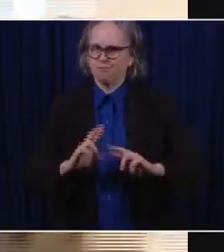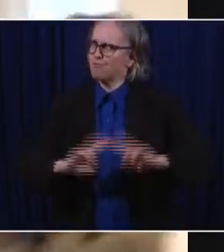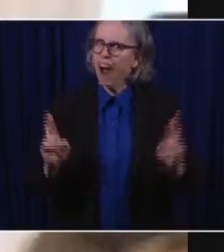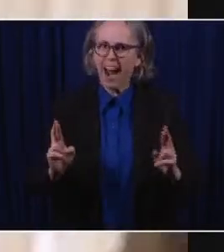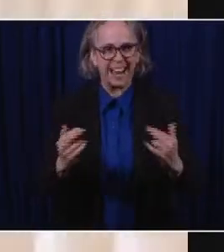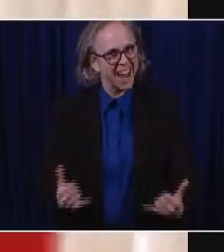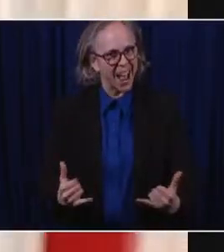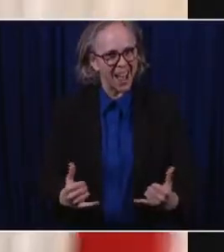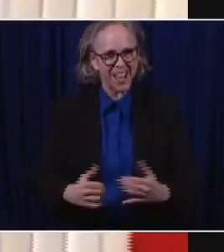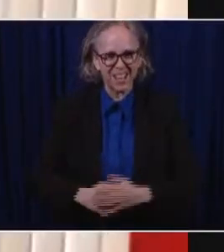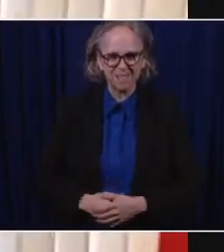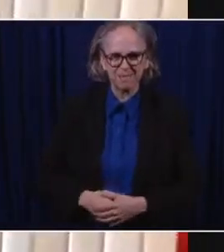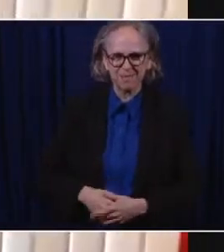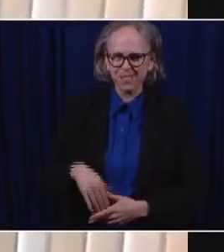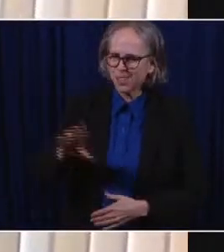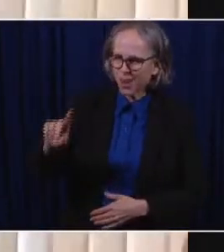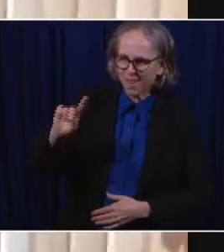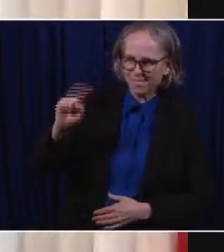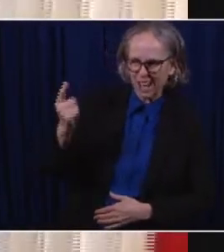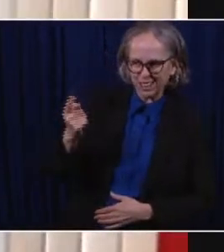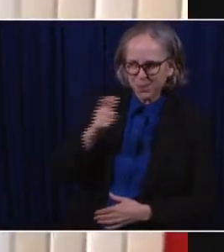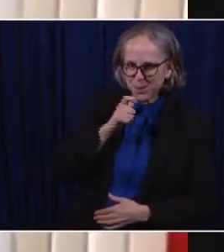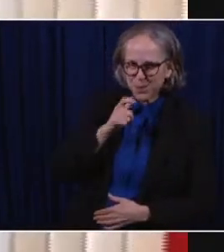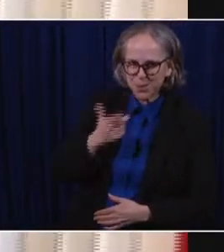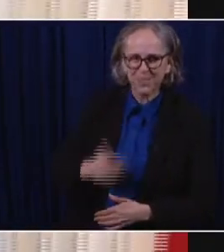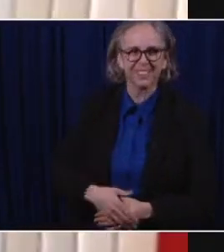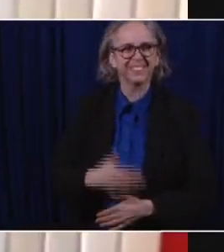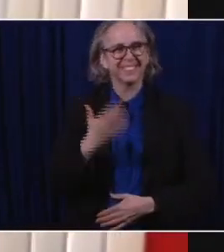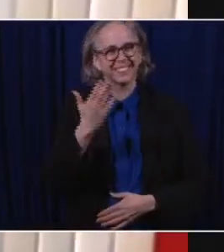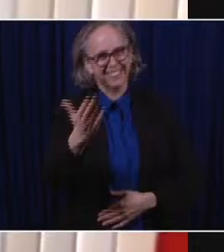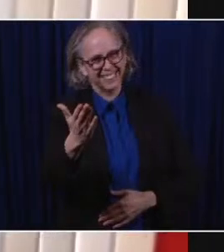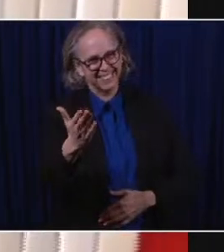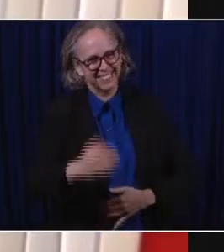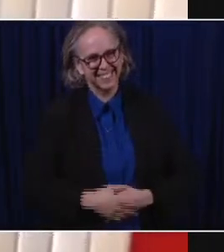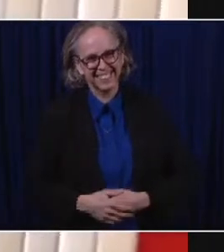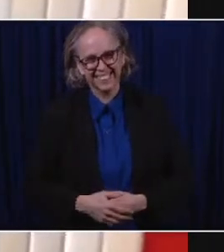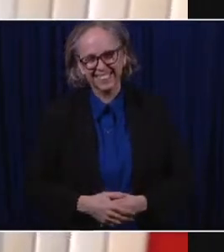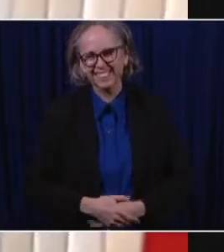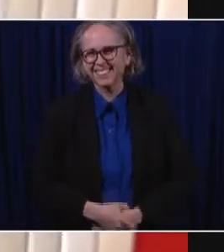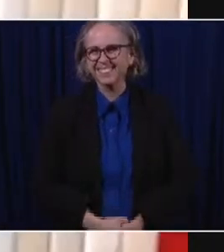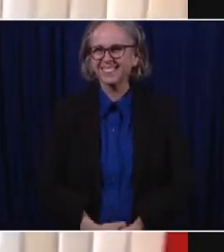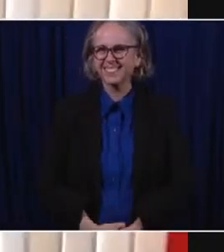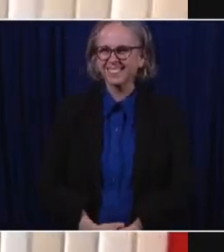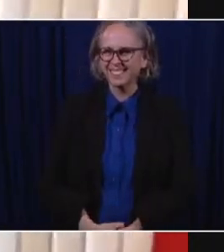first? I believe I am. Yeah. All right.